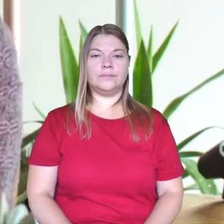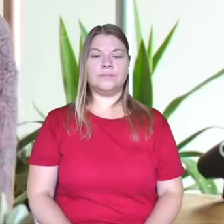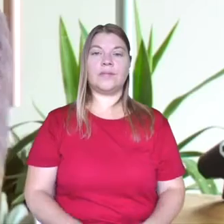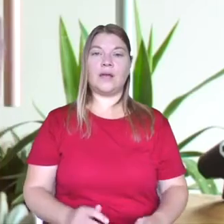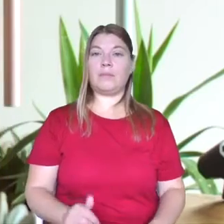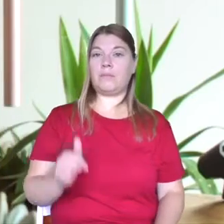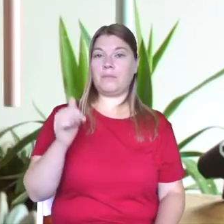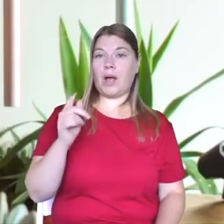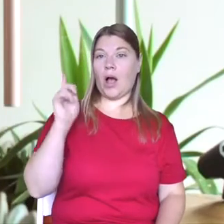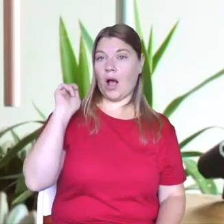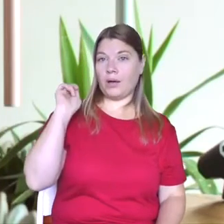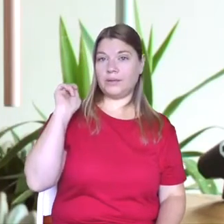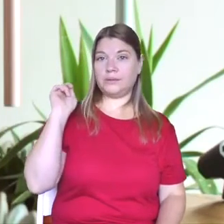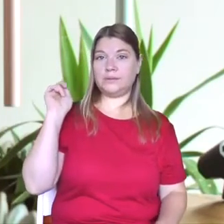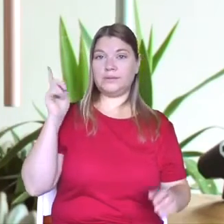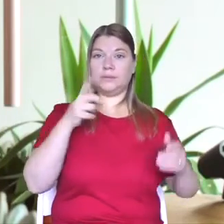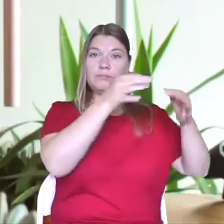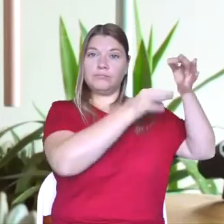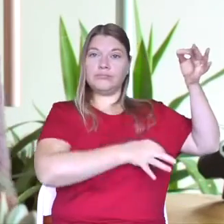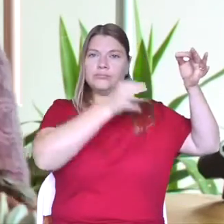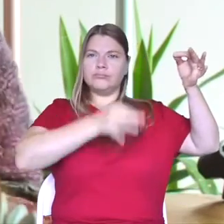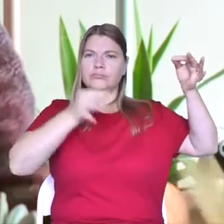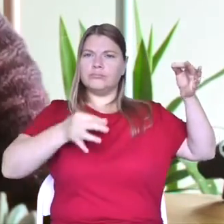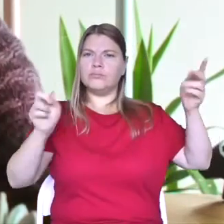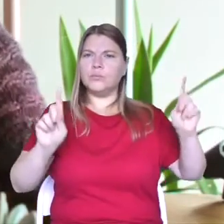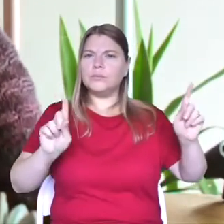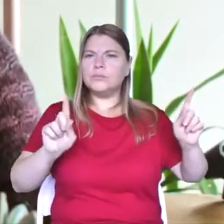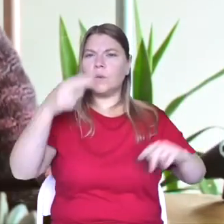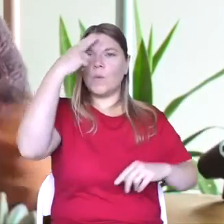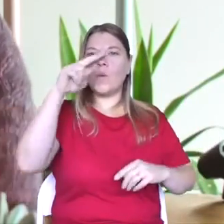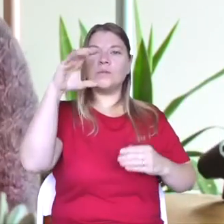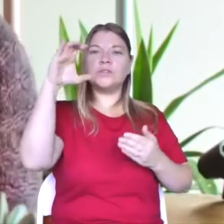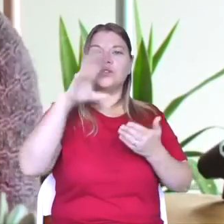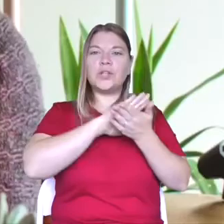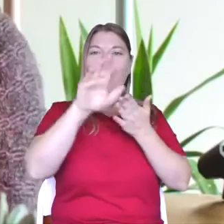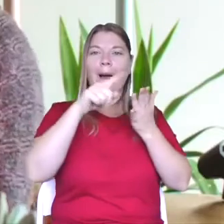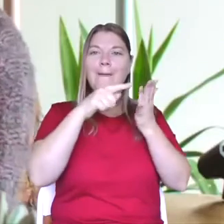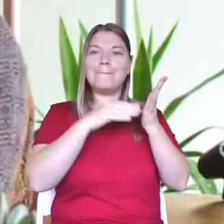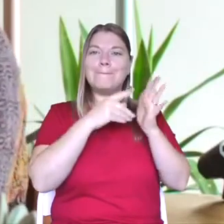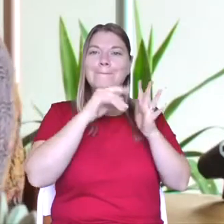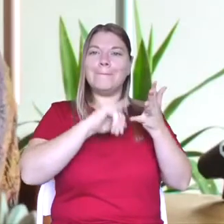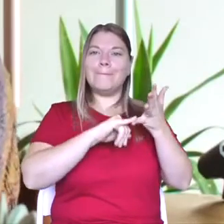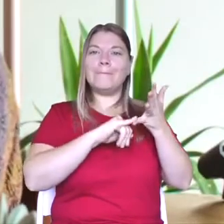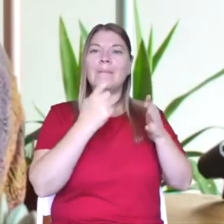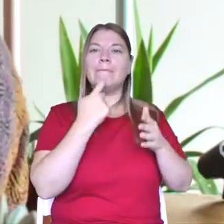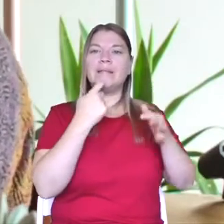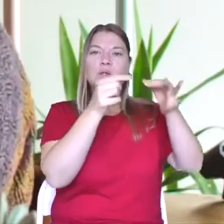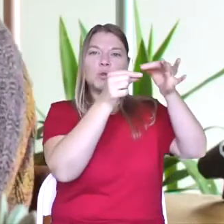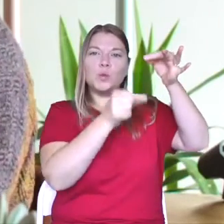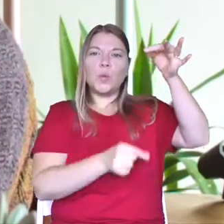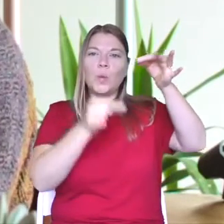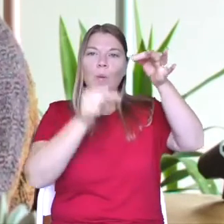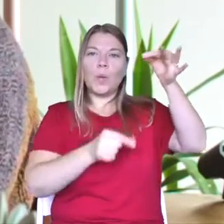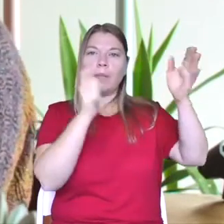Behind me are some chimes, long, differently coloured, hollow metal tubes. They ring out with individual notes when I hit them with a